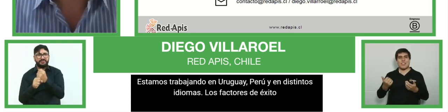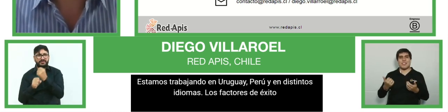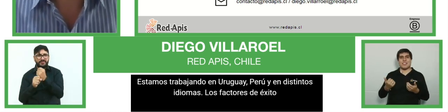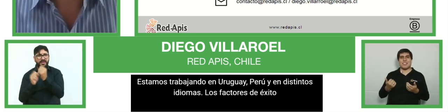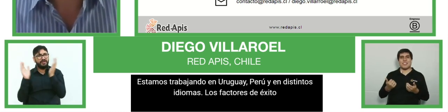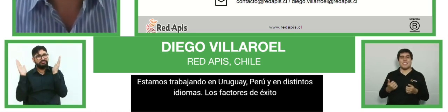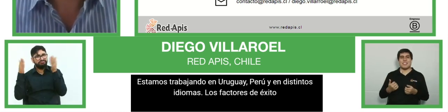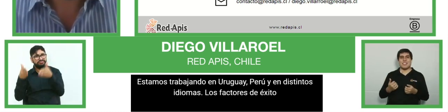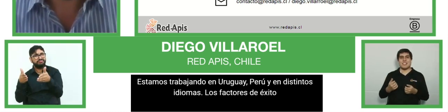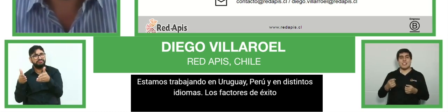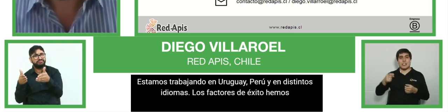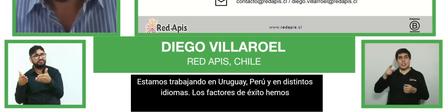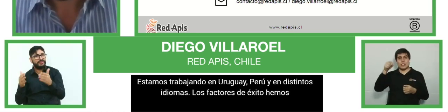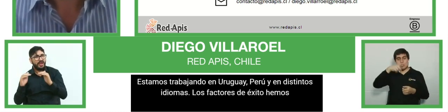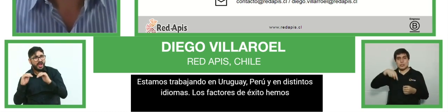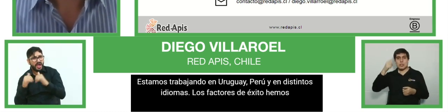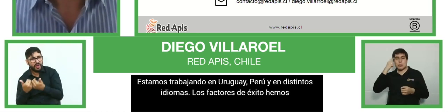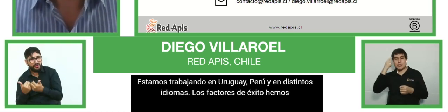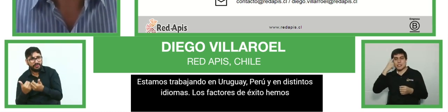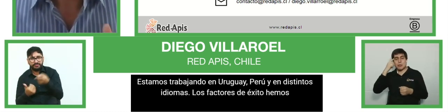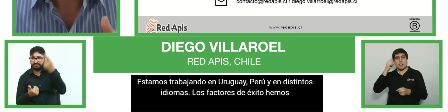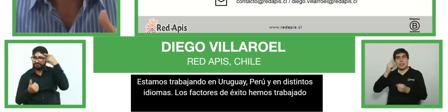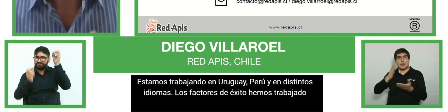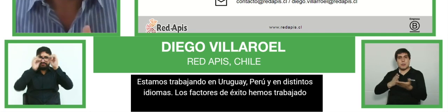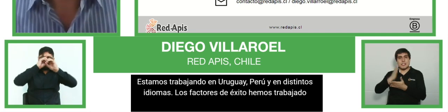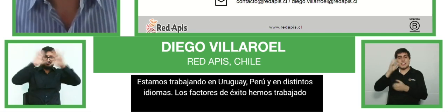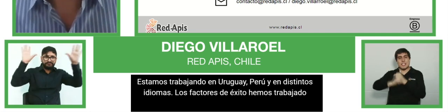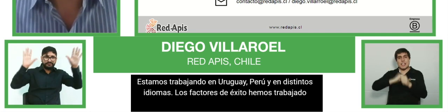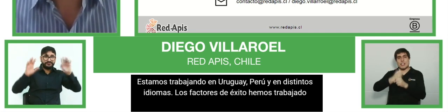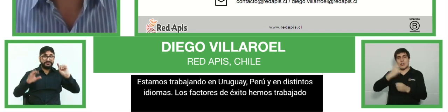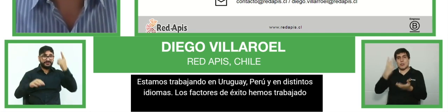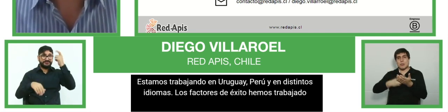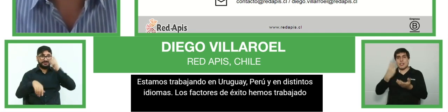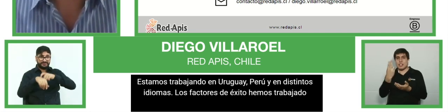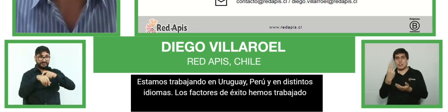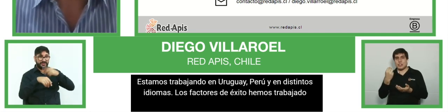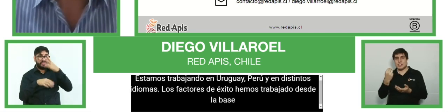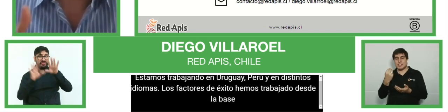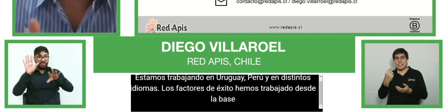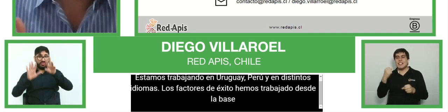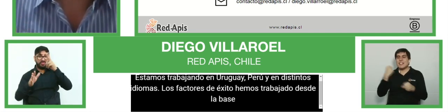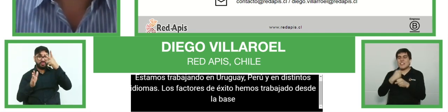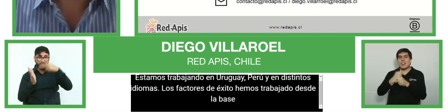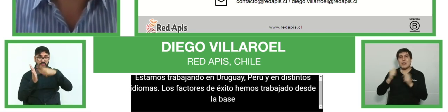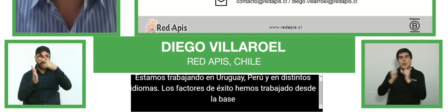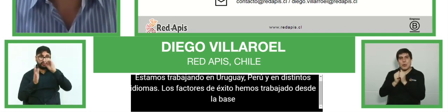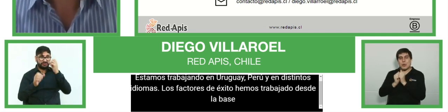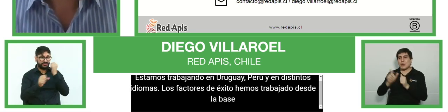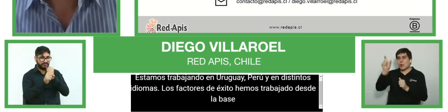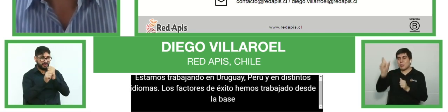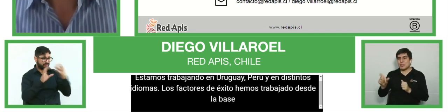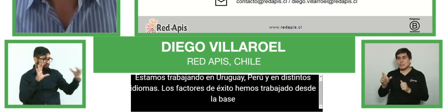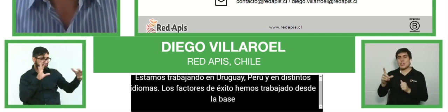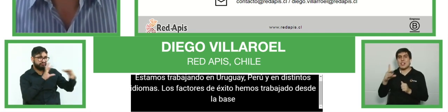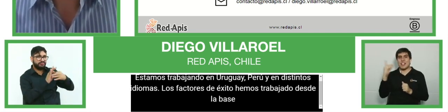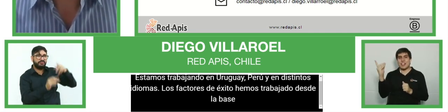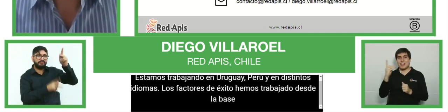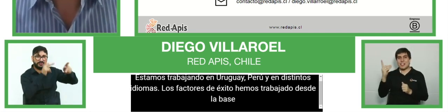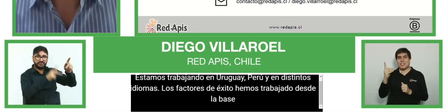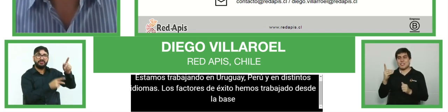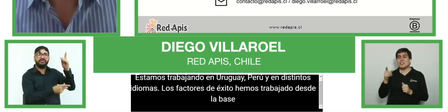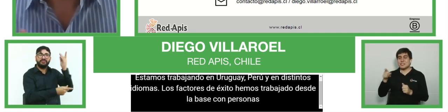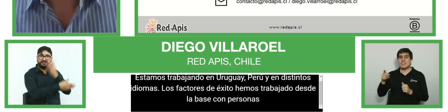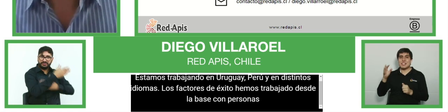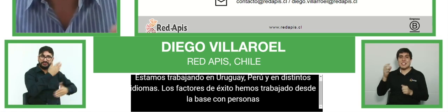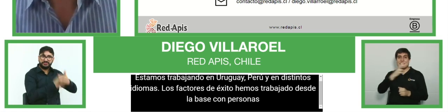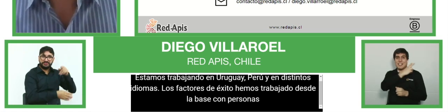2012 with people with disabilities in our team, and the co-founder is a person with disabilities, and we also have a very